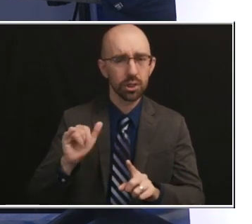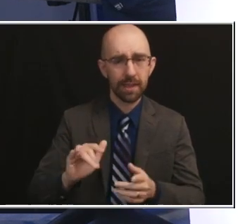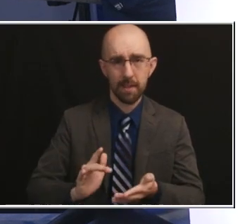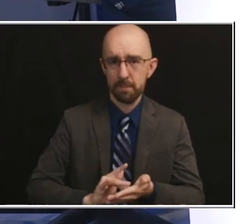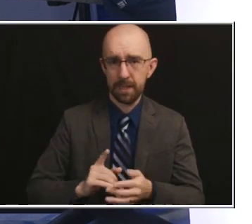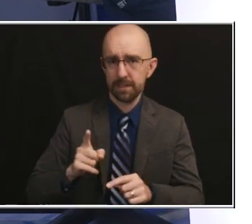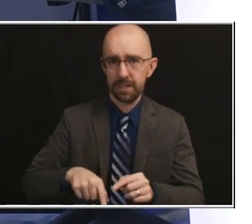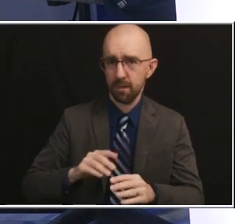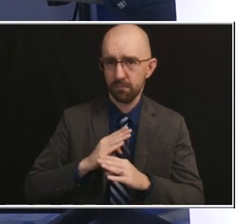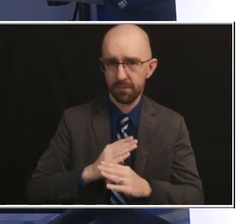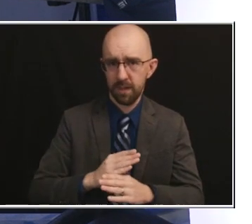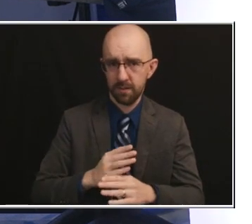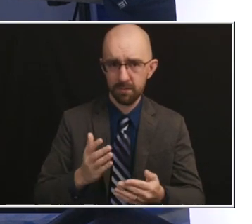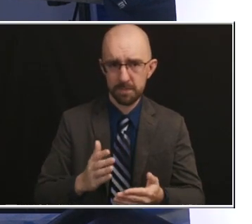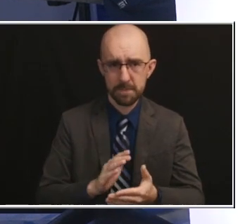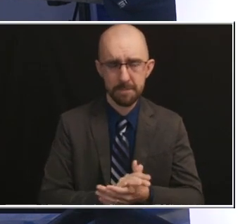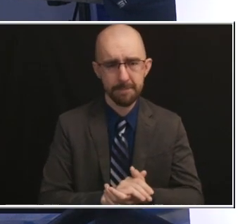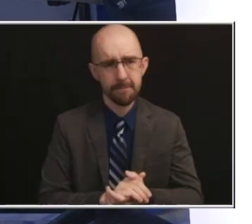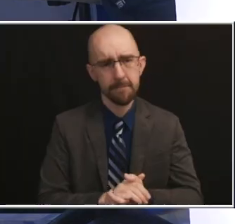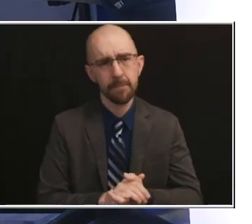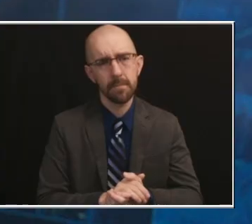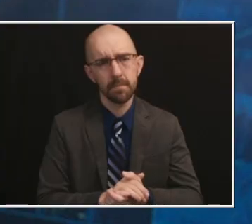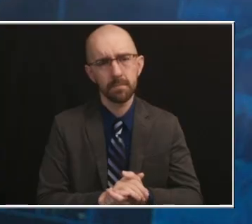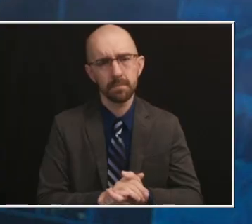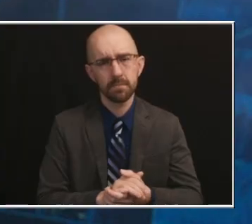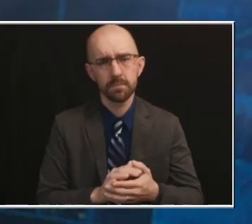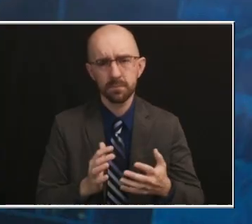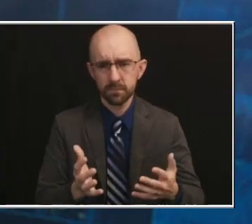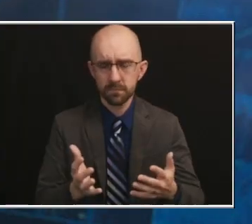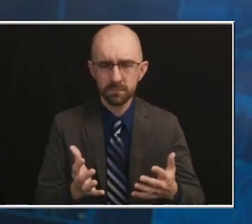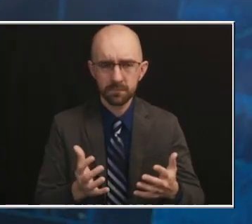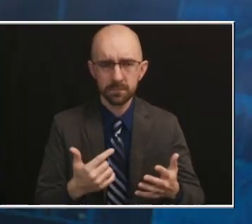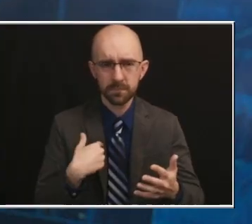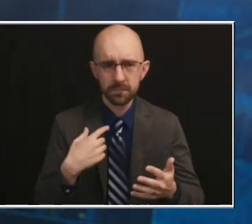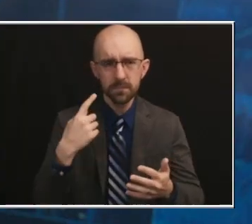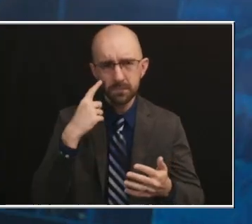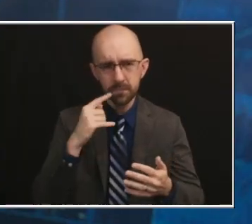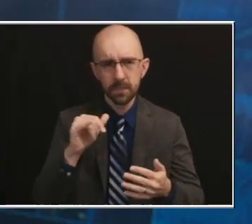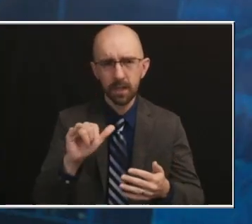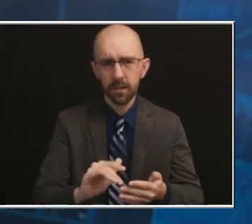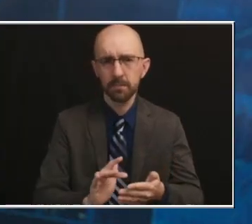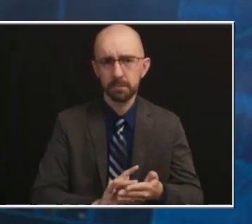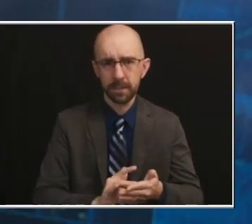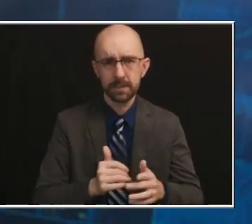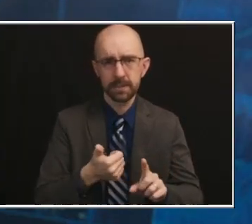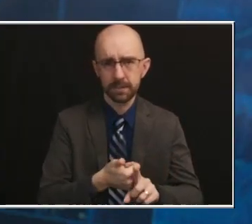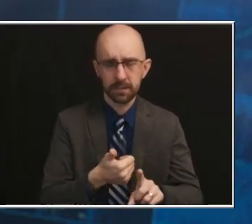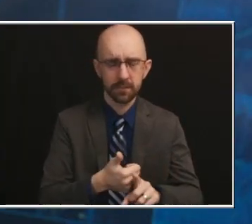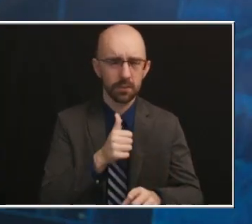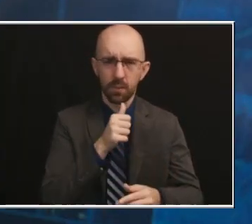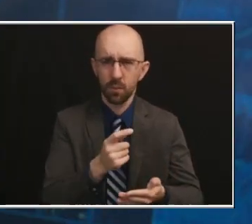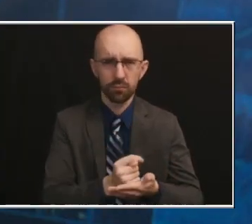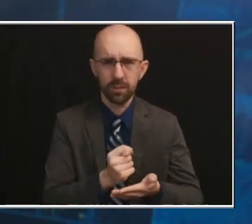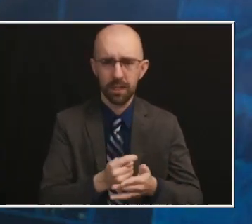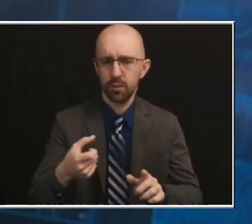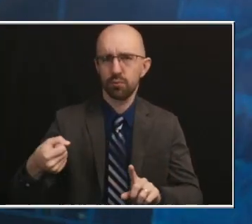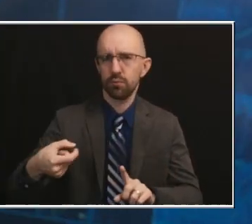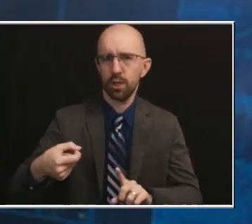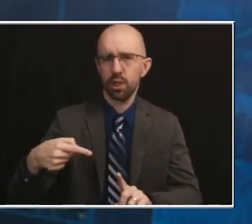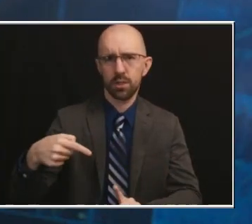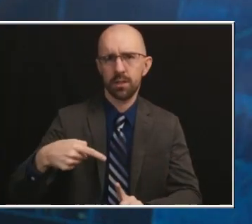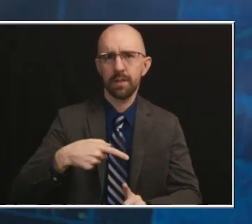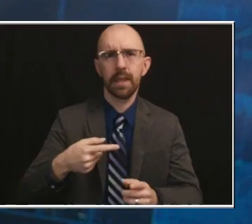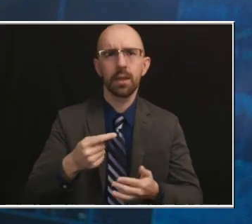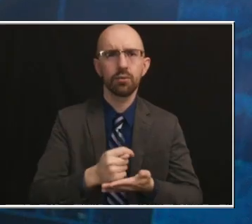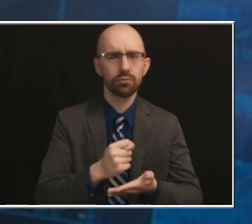medication can't prevent? I think that the medicines themselves don't treat triggers. They treat the patient's brain.